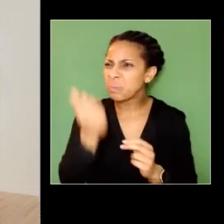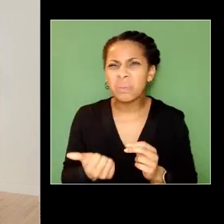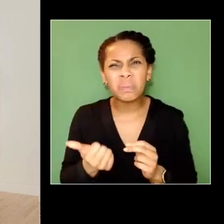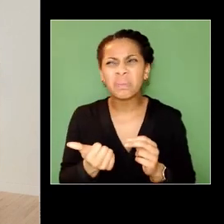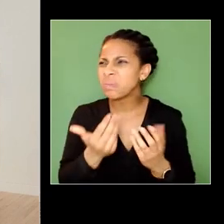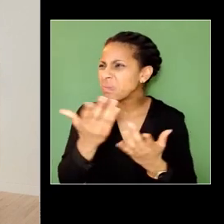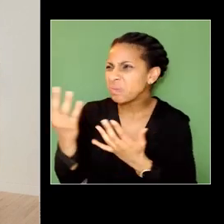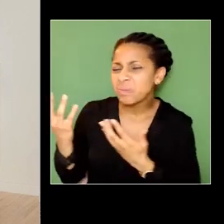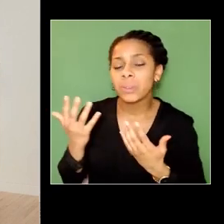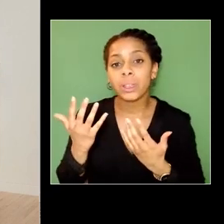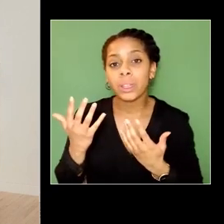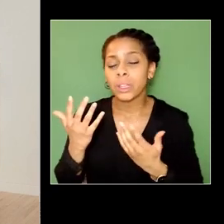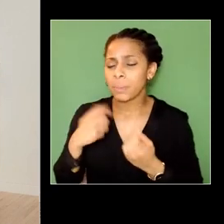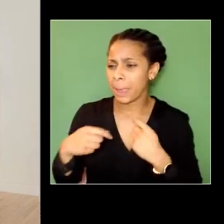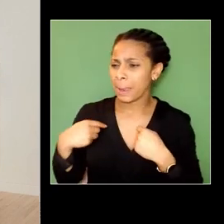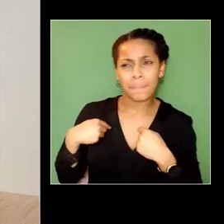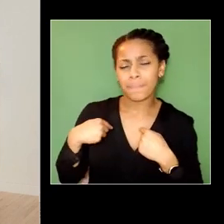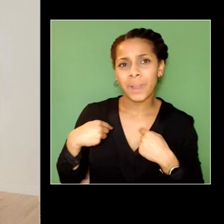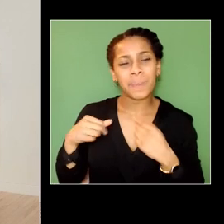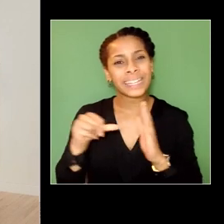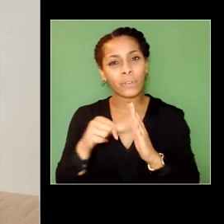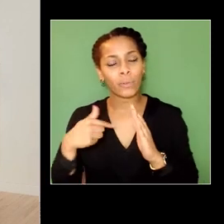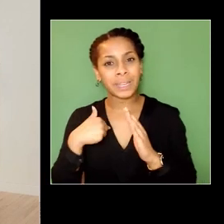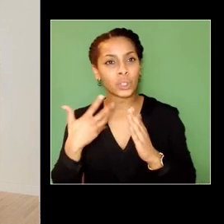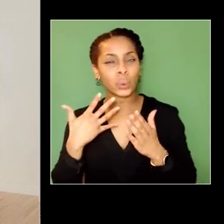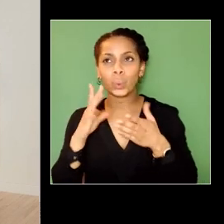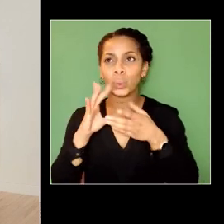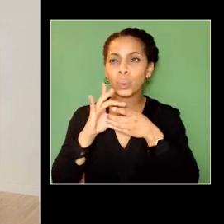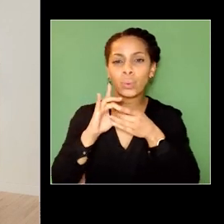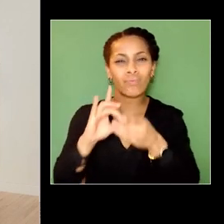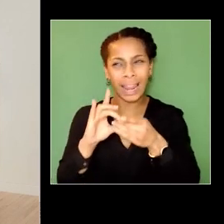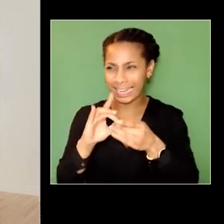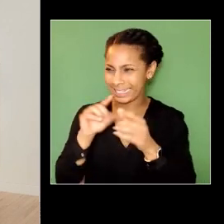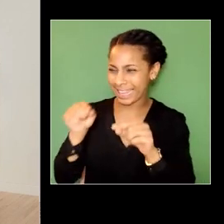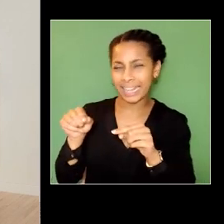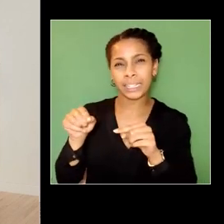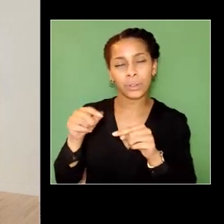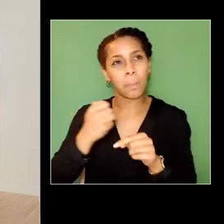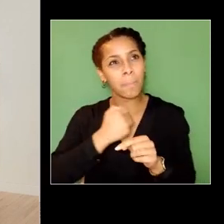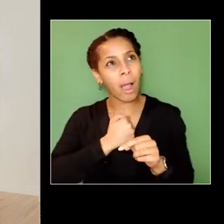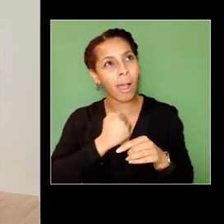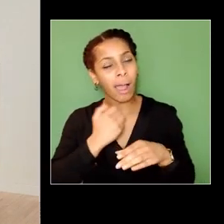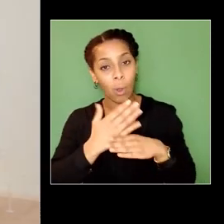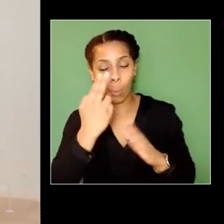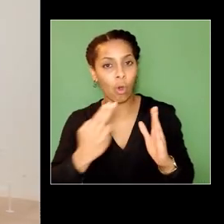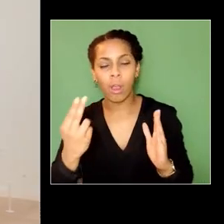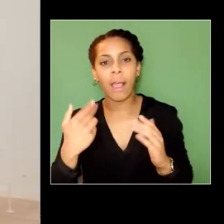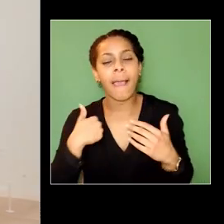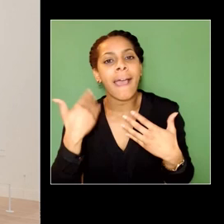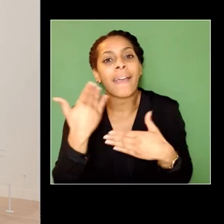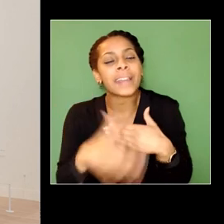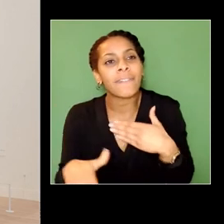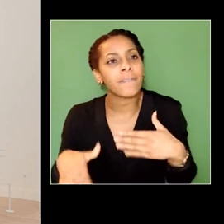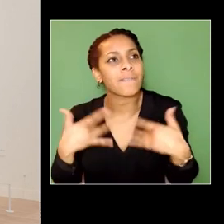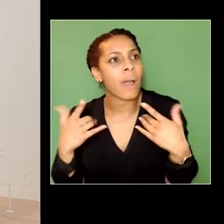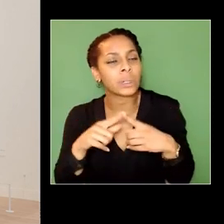to relate to. And it made it very difficult for me to think about my work in those terms, because I've never felt limited in